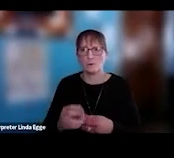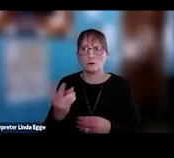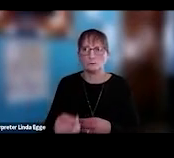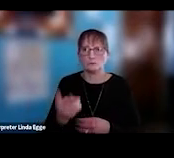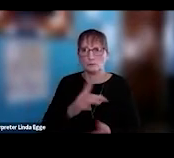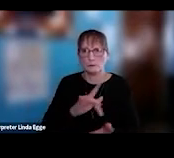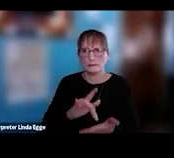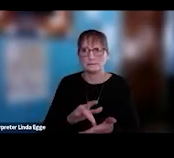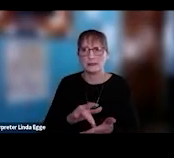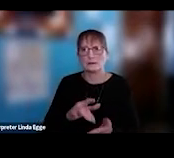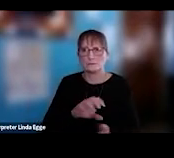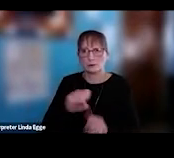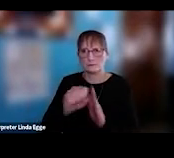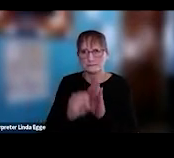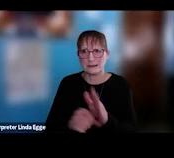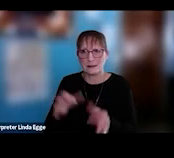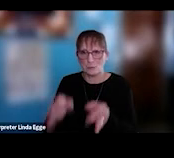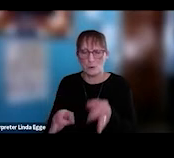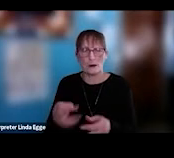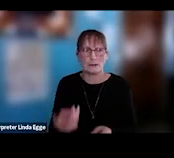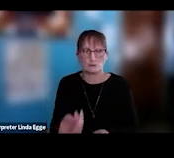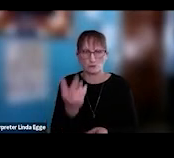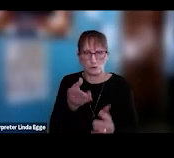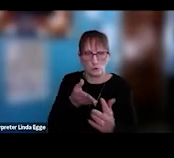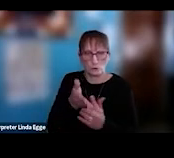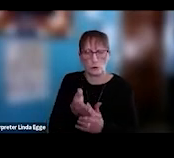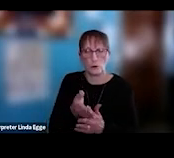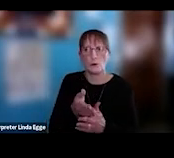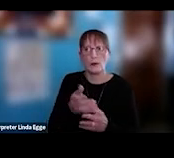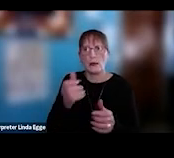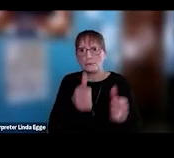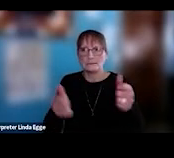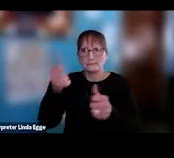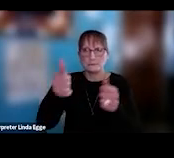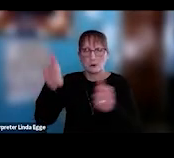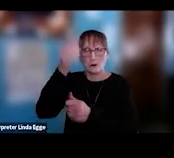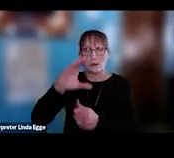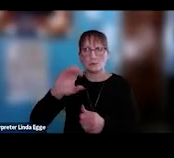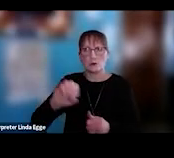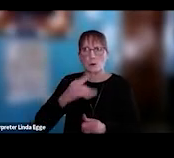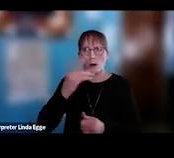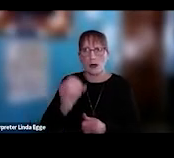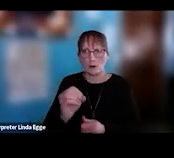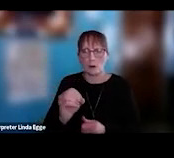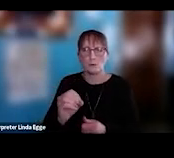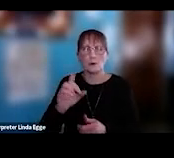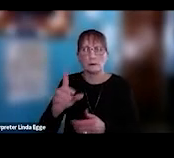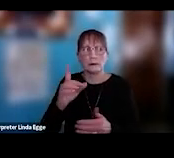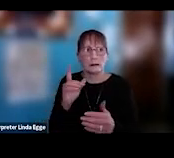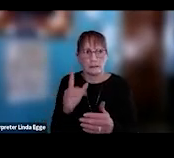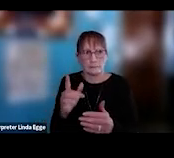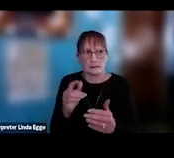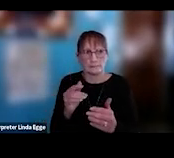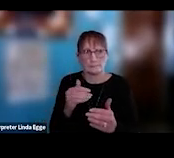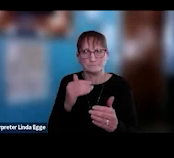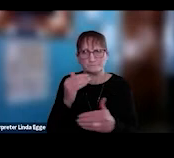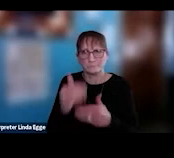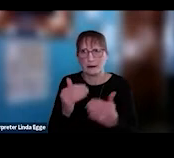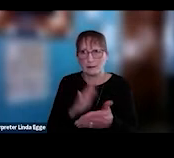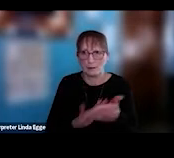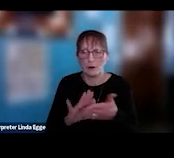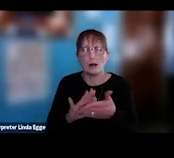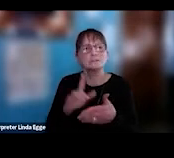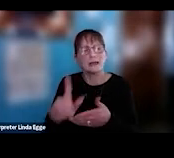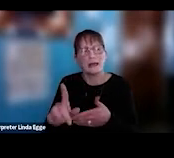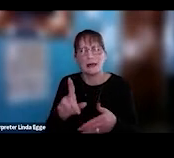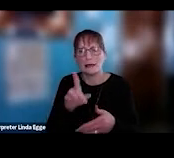and 2 through the Supreme Court of Ohio and the Ohio Judicial College, and we're planning a 5th. And I've absolutely